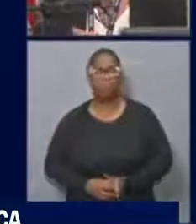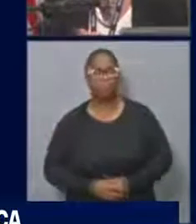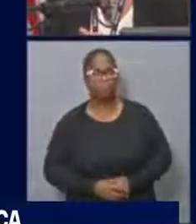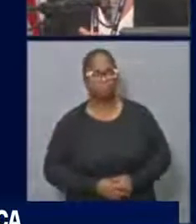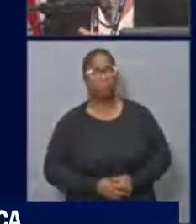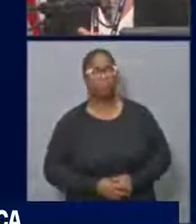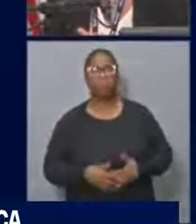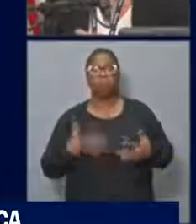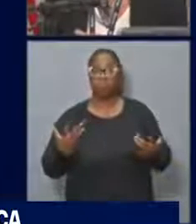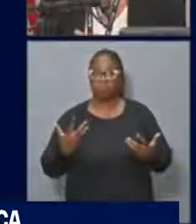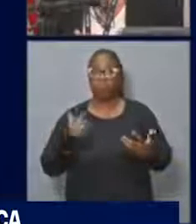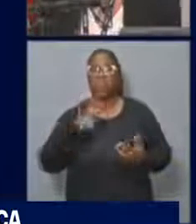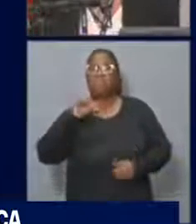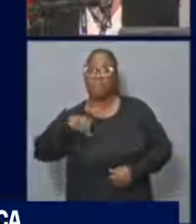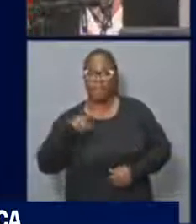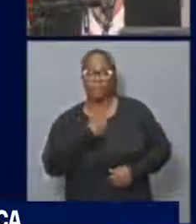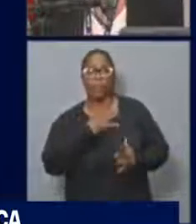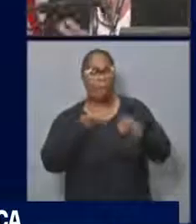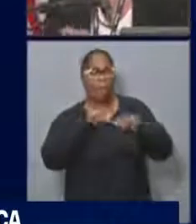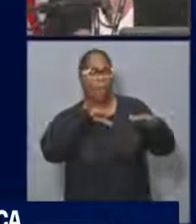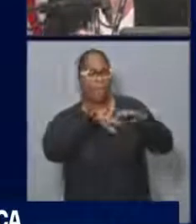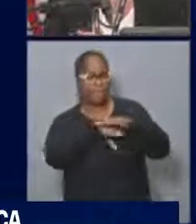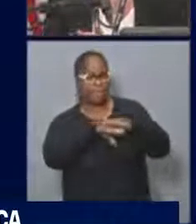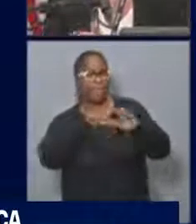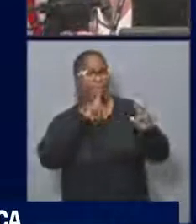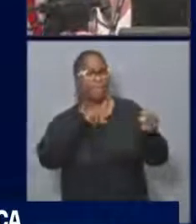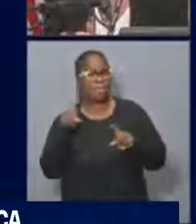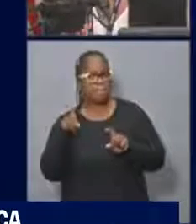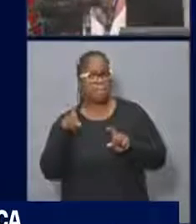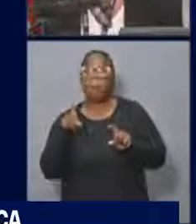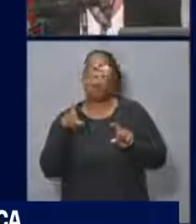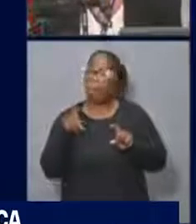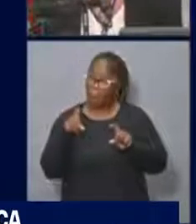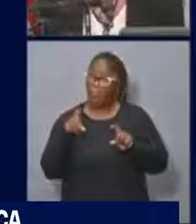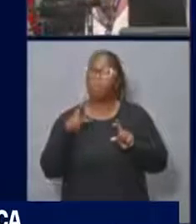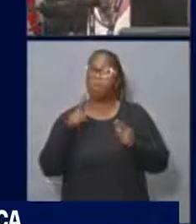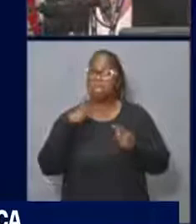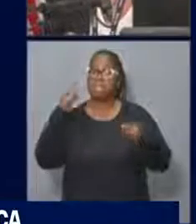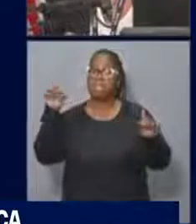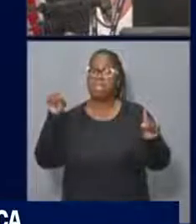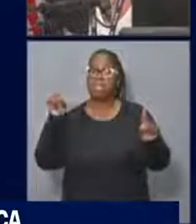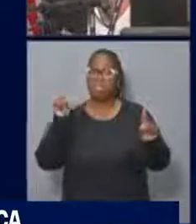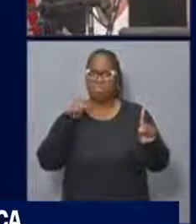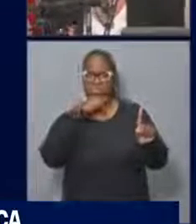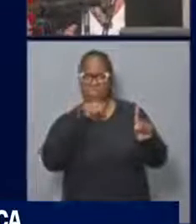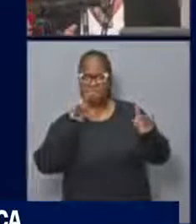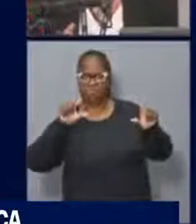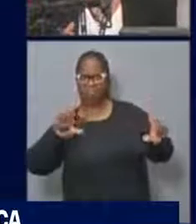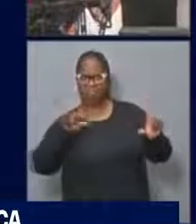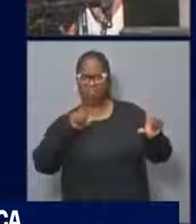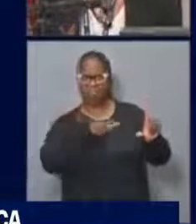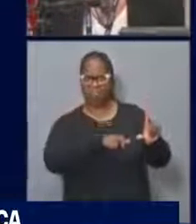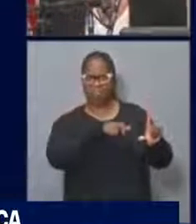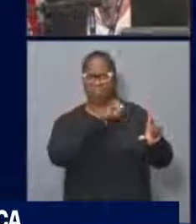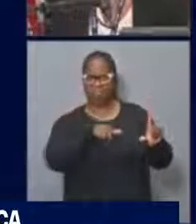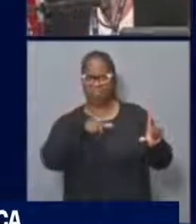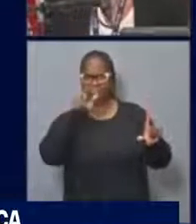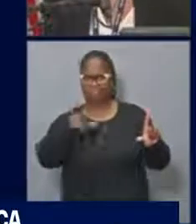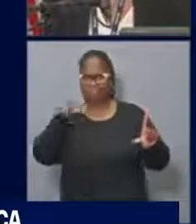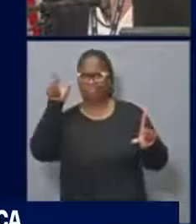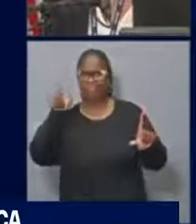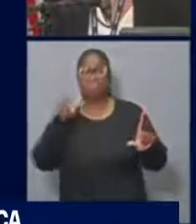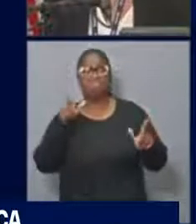efforts, such as improving access to testing, have been successful, as seen on this slide, which shows us that people in the neighborhoods with the